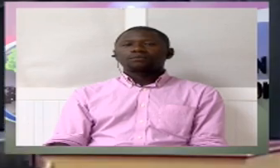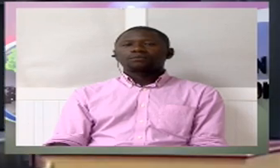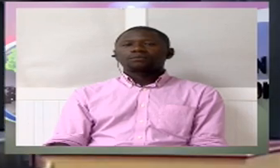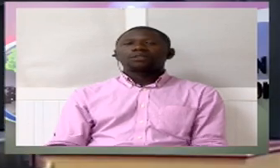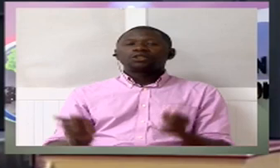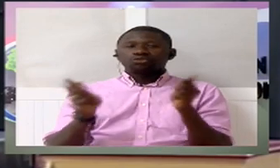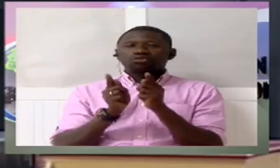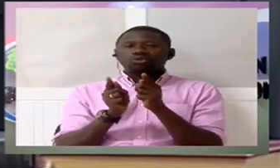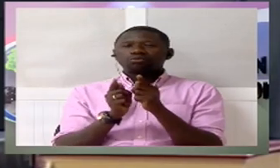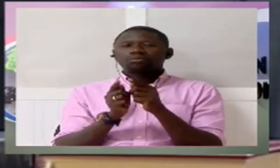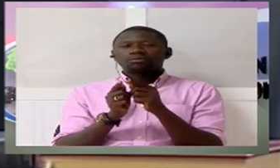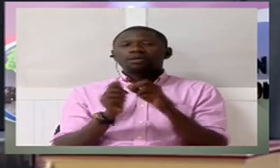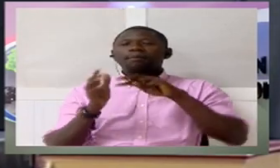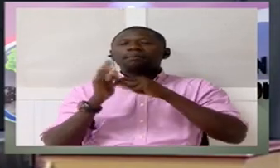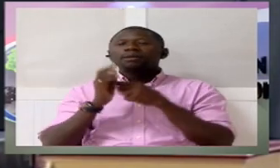kills you